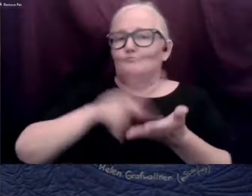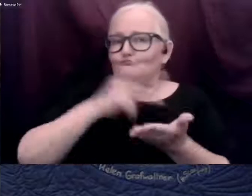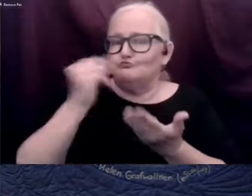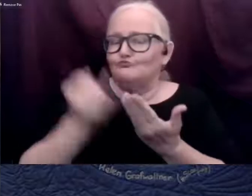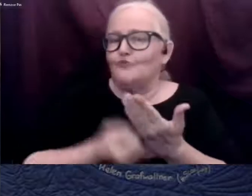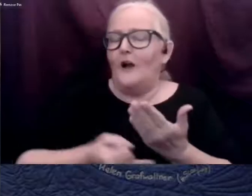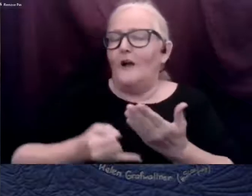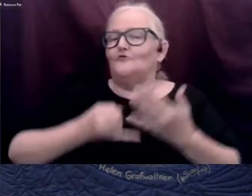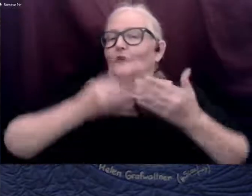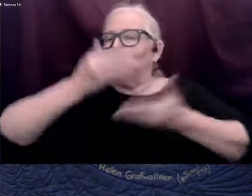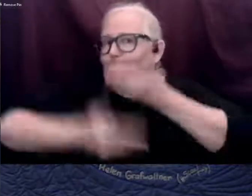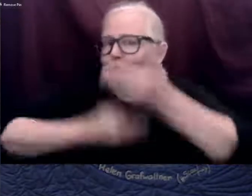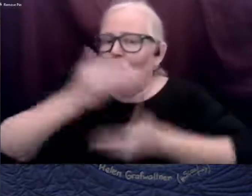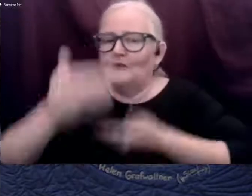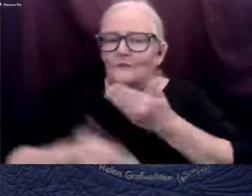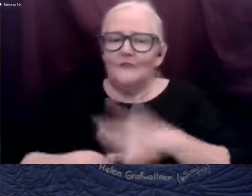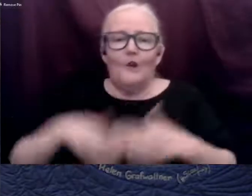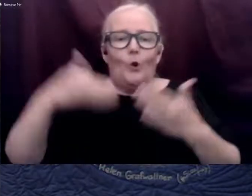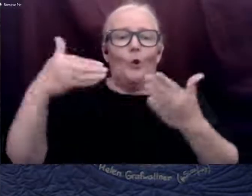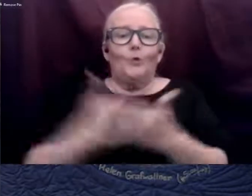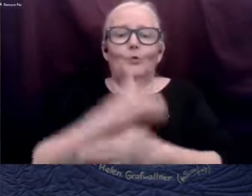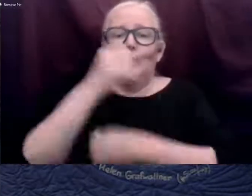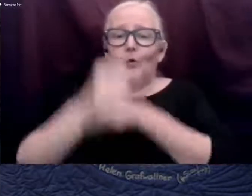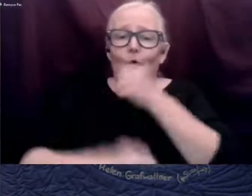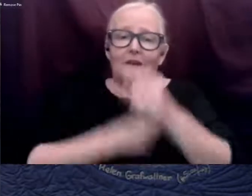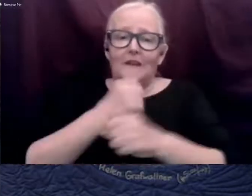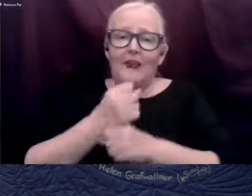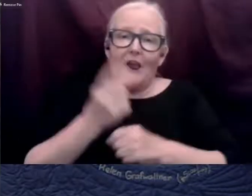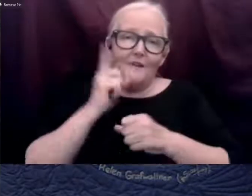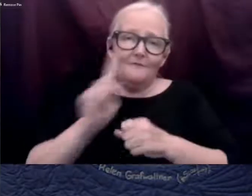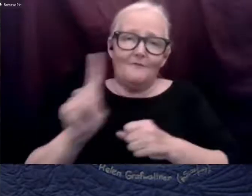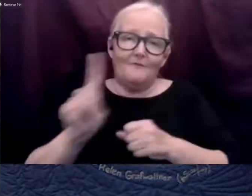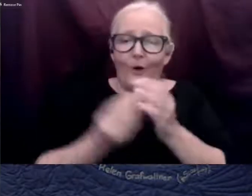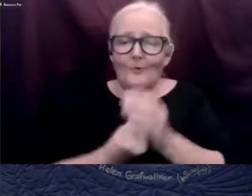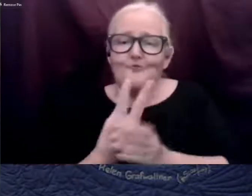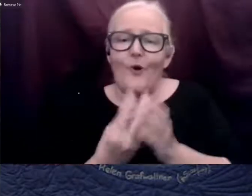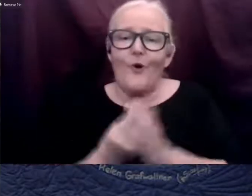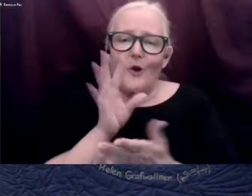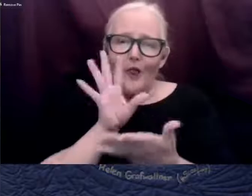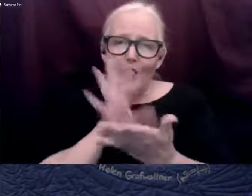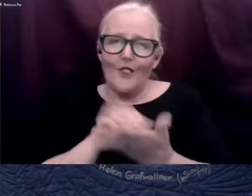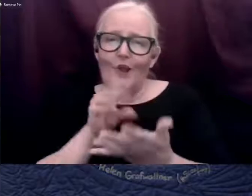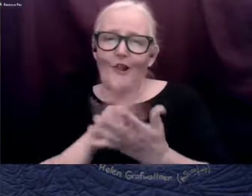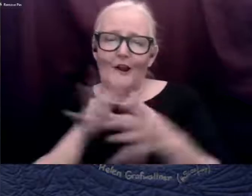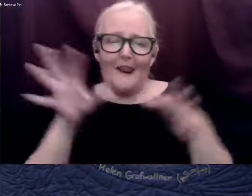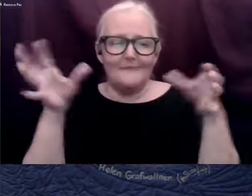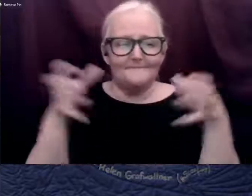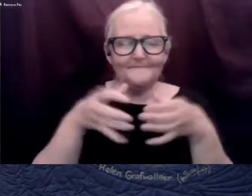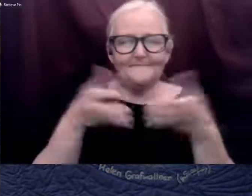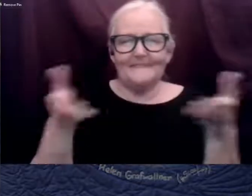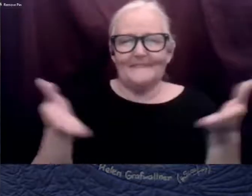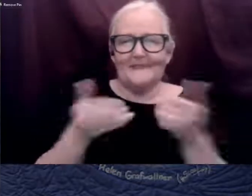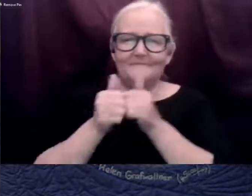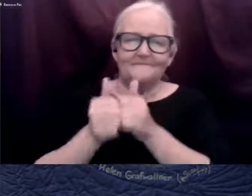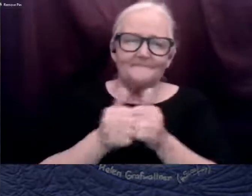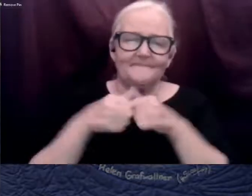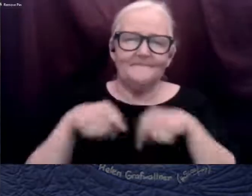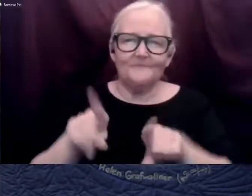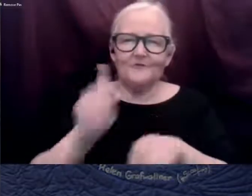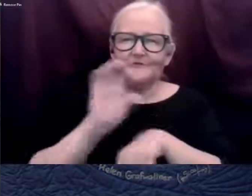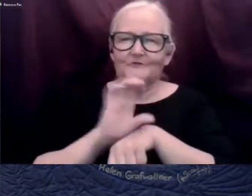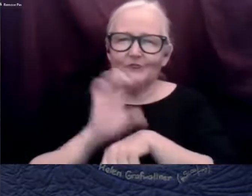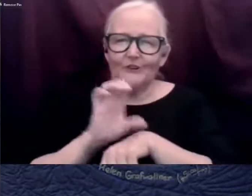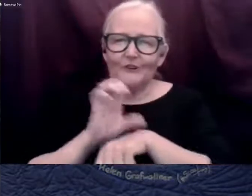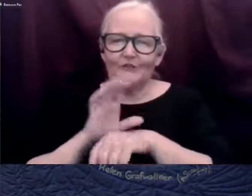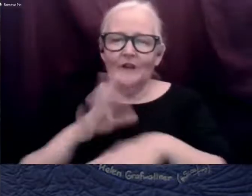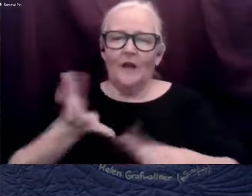of growing and learning here together at church. Breathing out, we